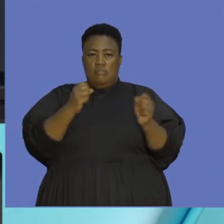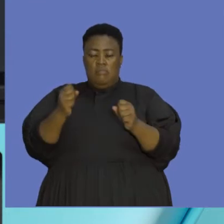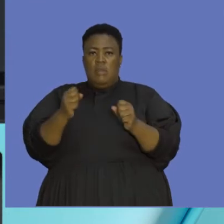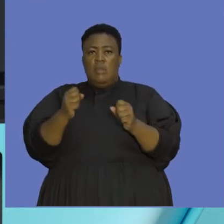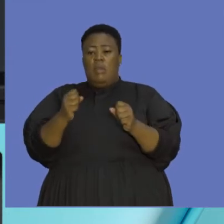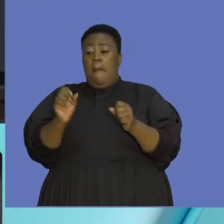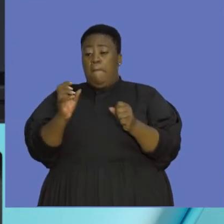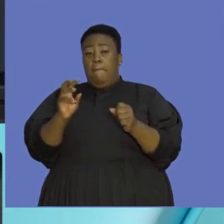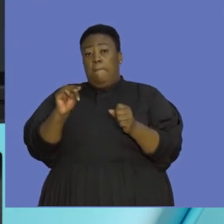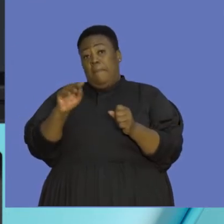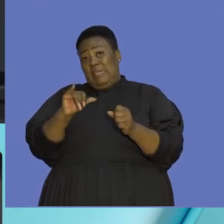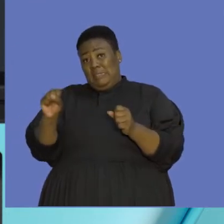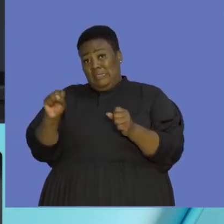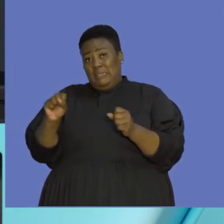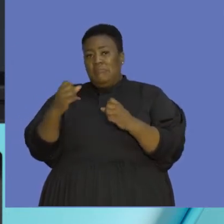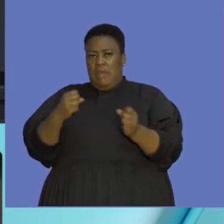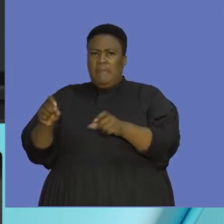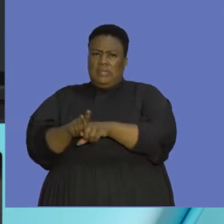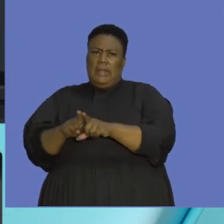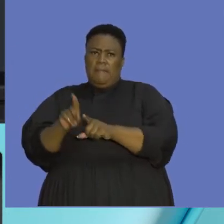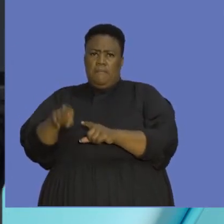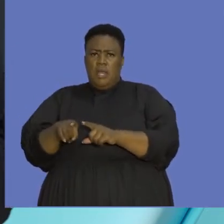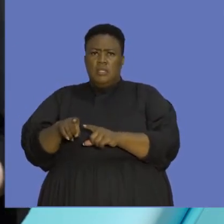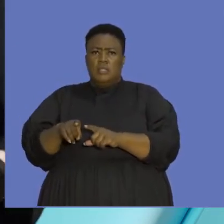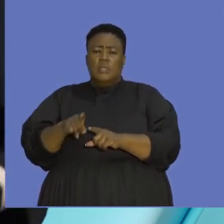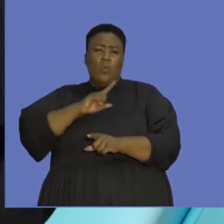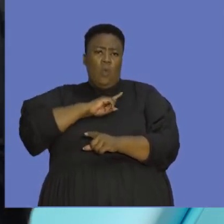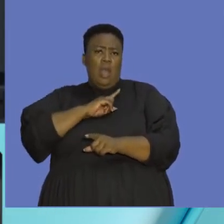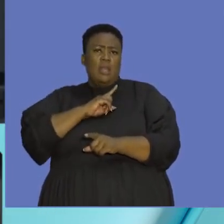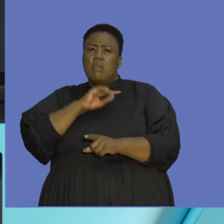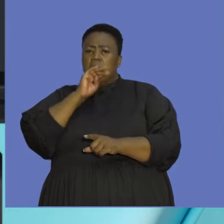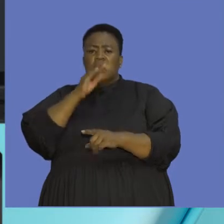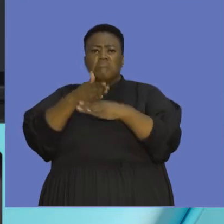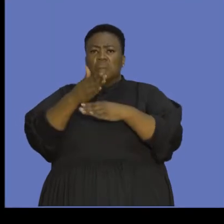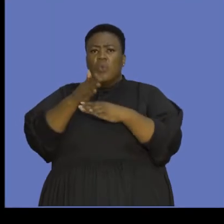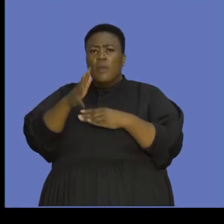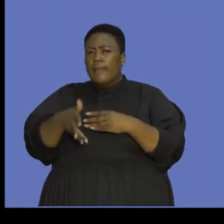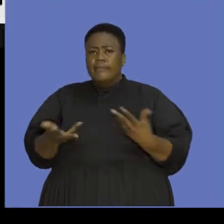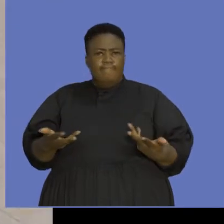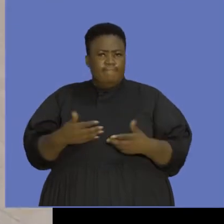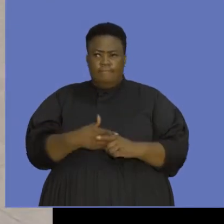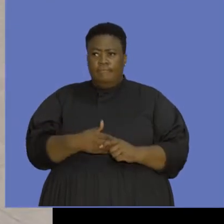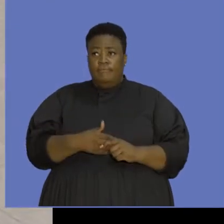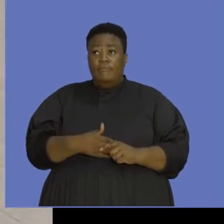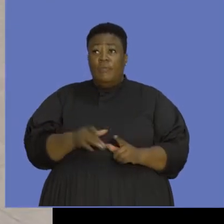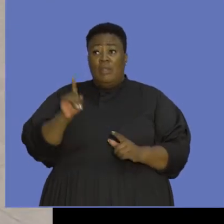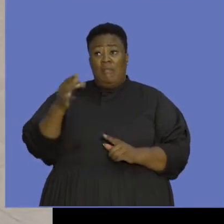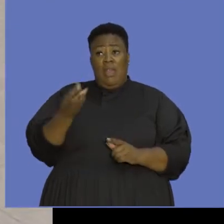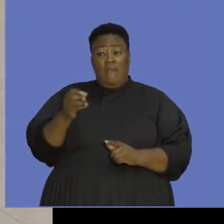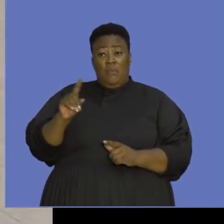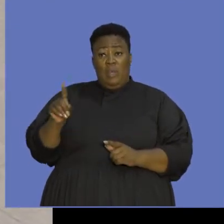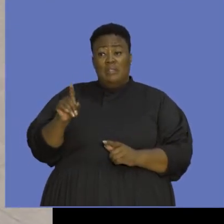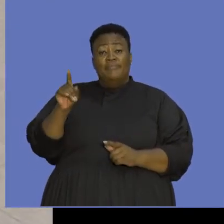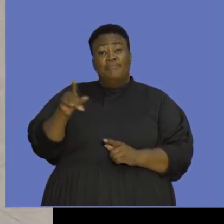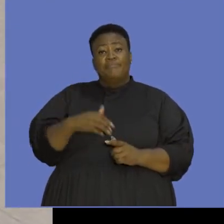mass constant, otherwise it doesn't work. So we're going to do a quick simulation, okay? So what I've got here is this is